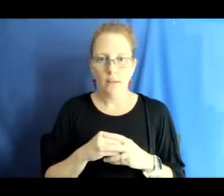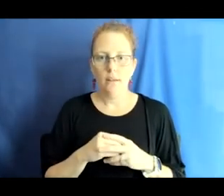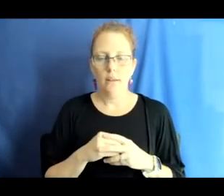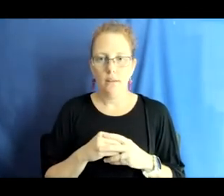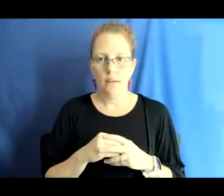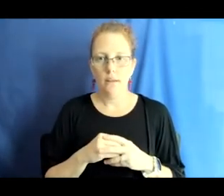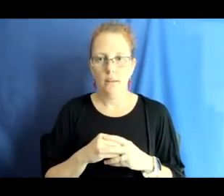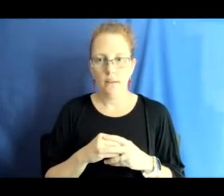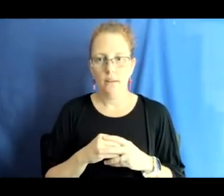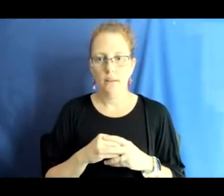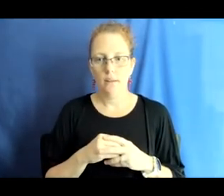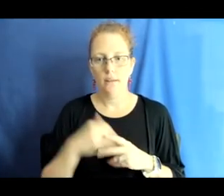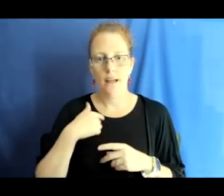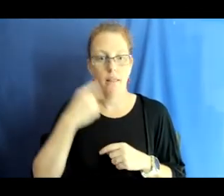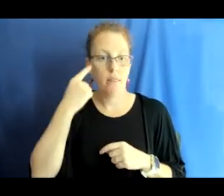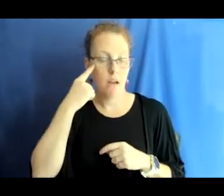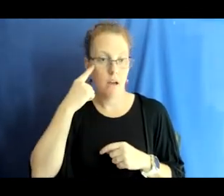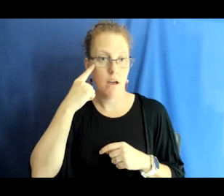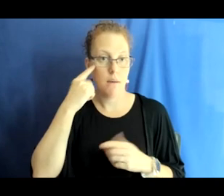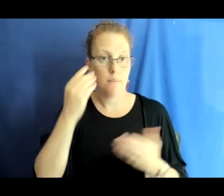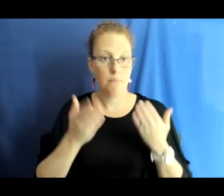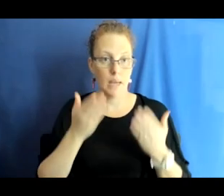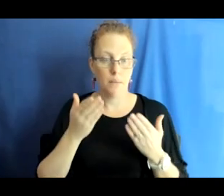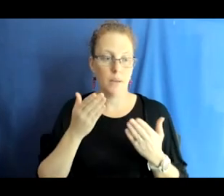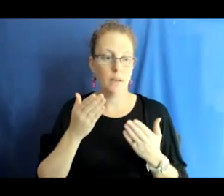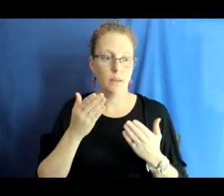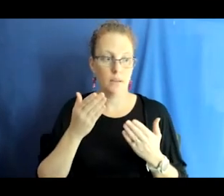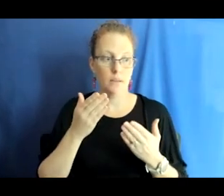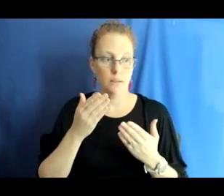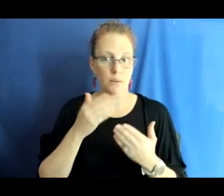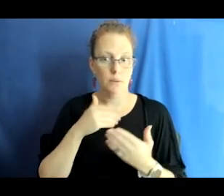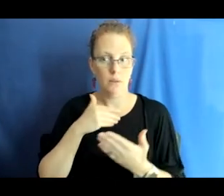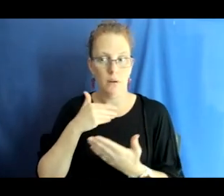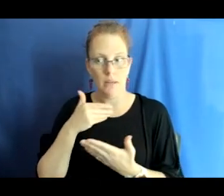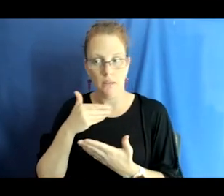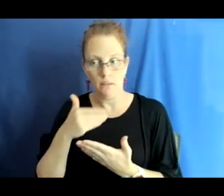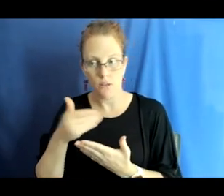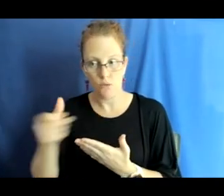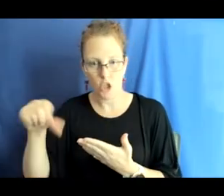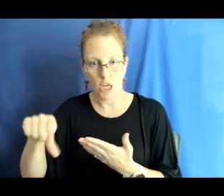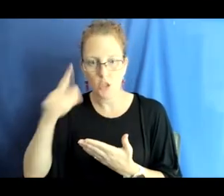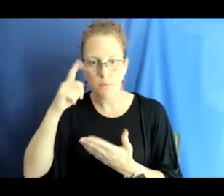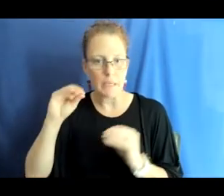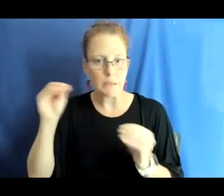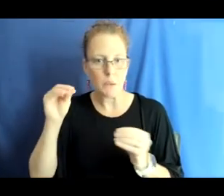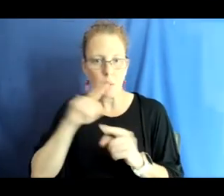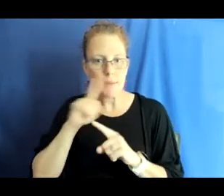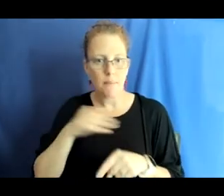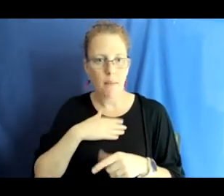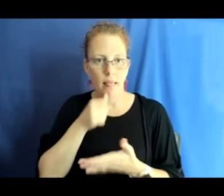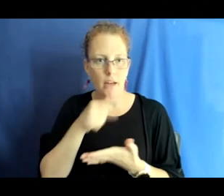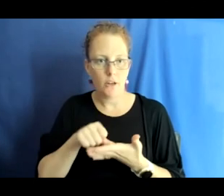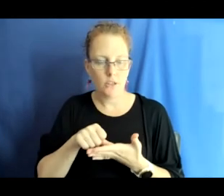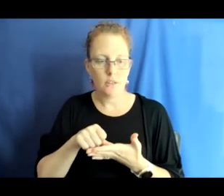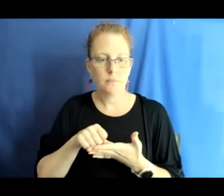you know, I thought it looked like I was heading towards rejection because I didn't get an answer to my letters. And it wasn't until I was